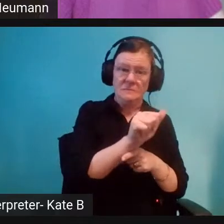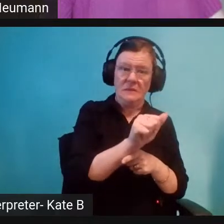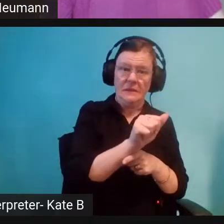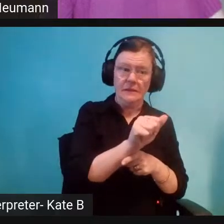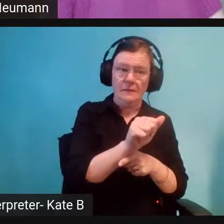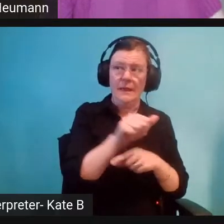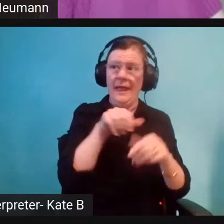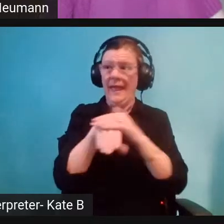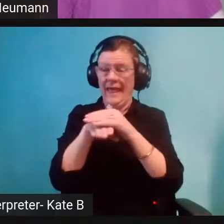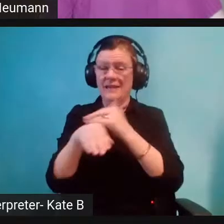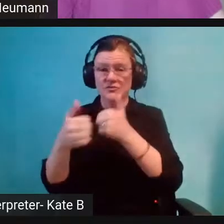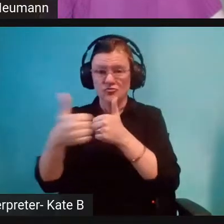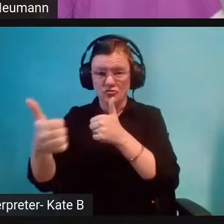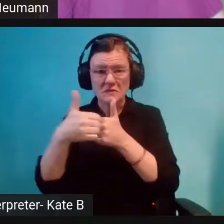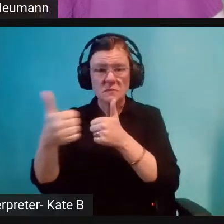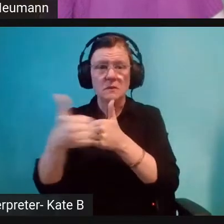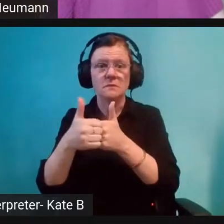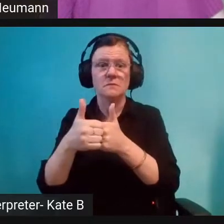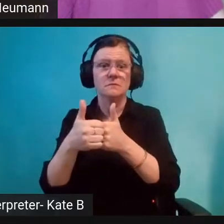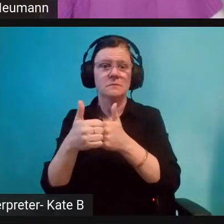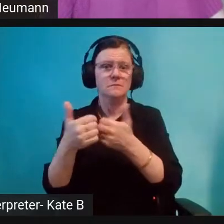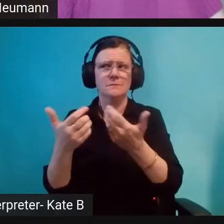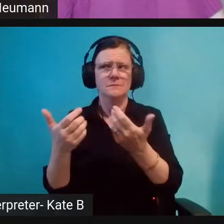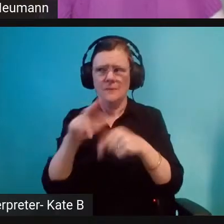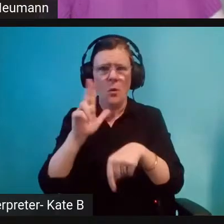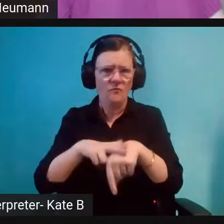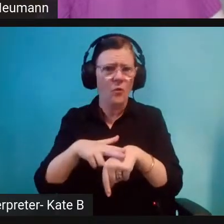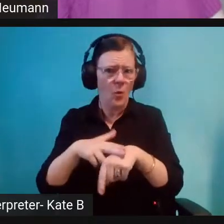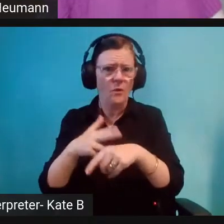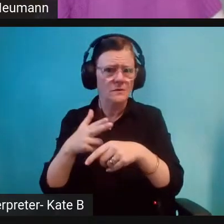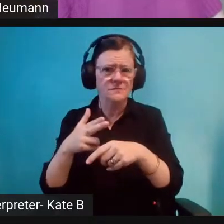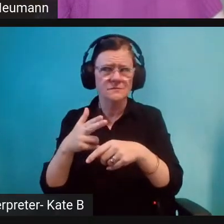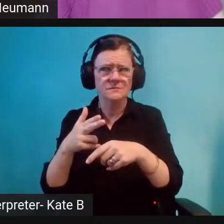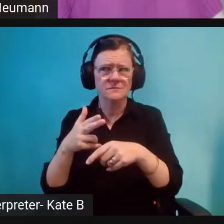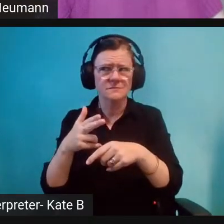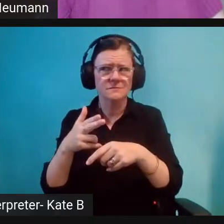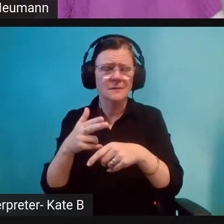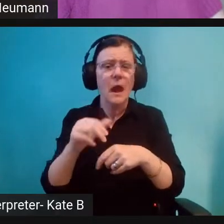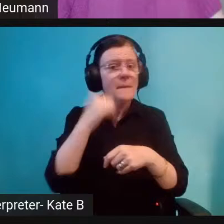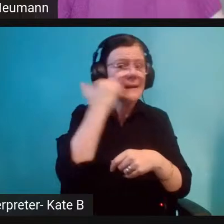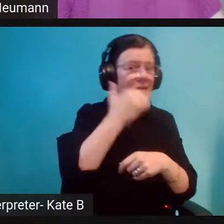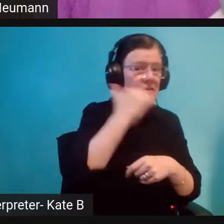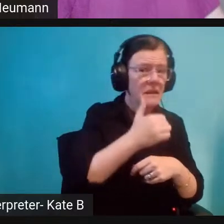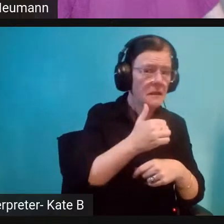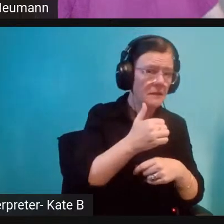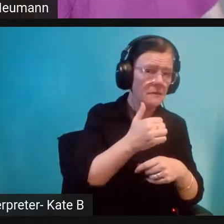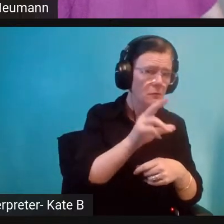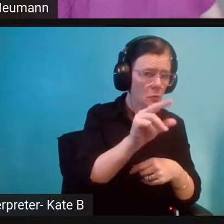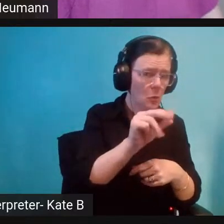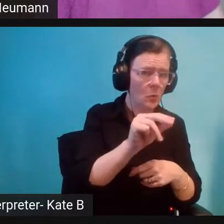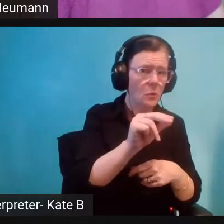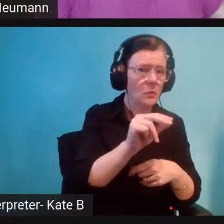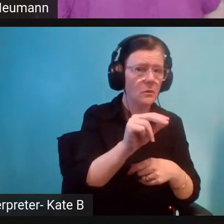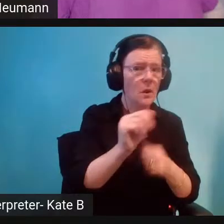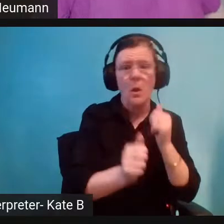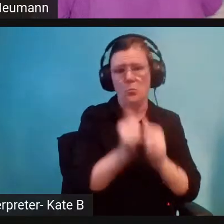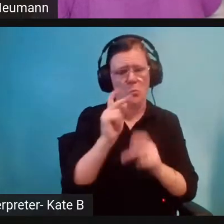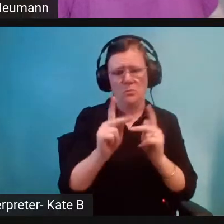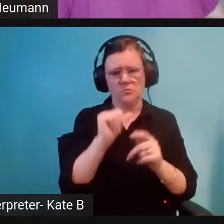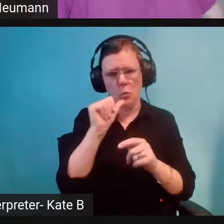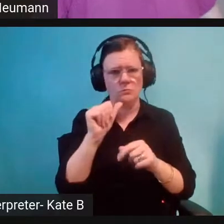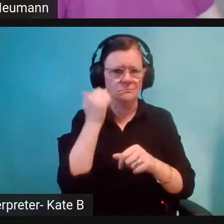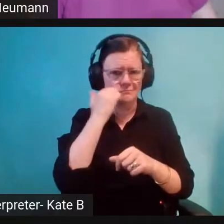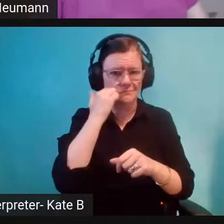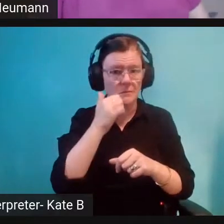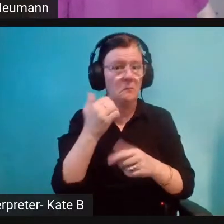transportation with curb cuts, etc., maybe not use it all the time, because many people don't use it all the time, but